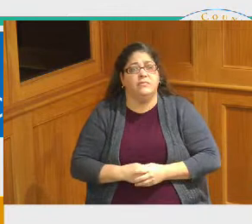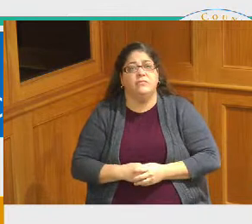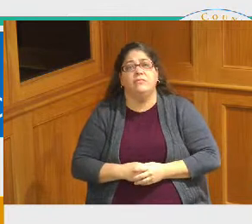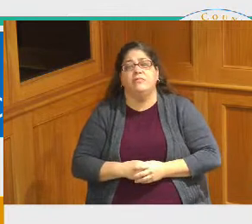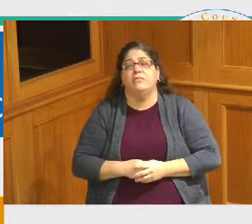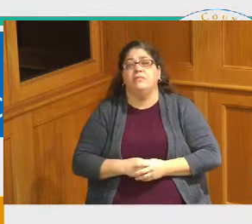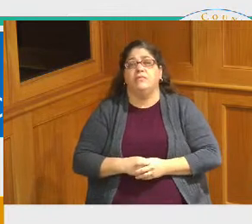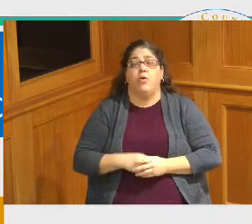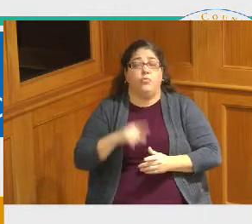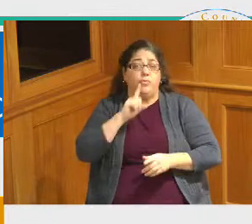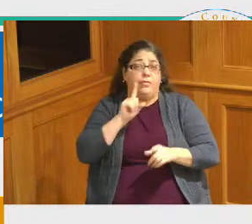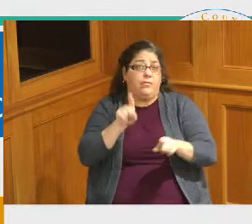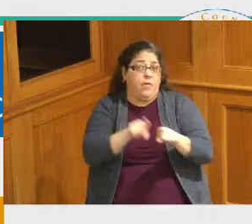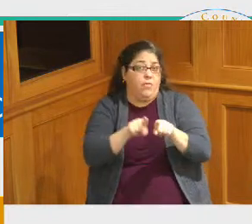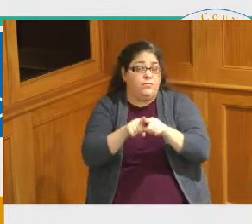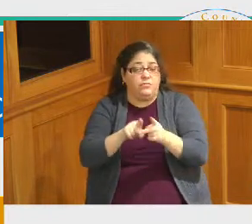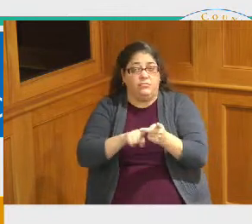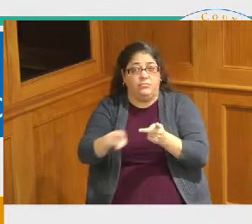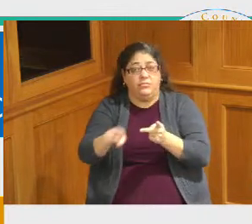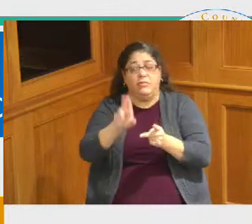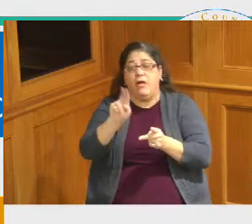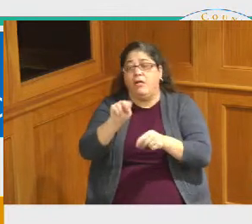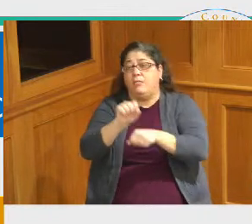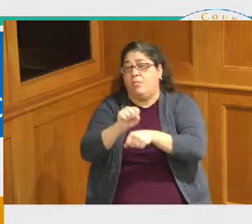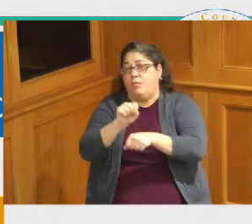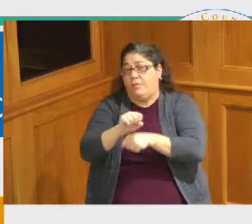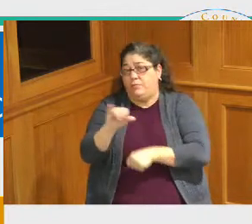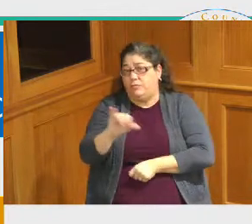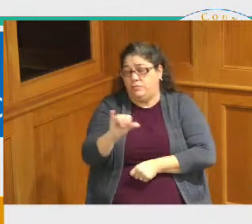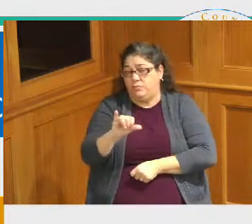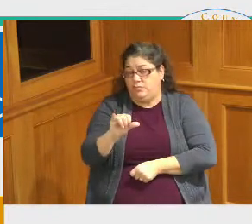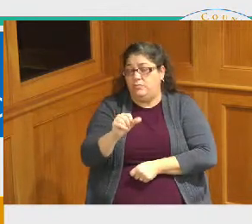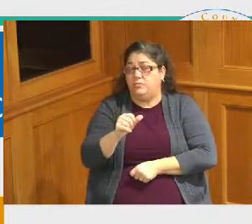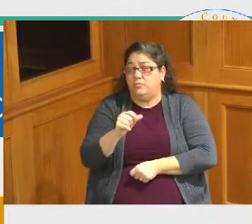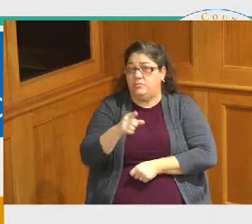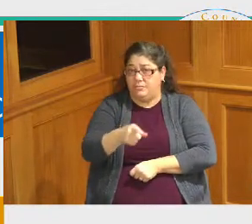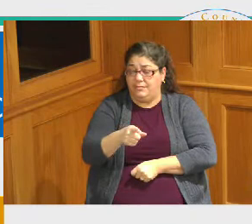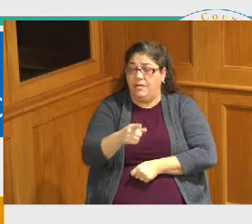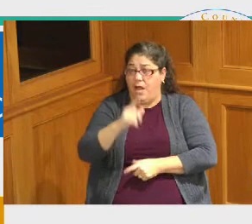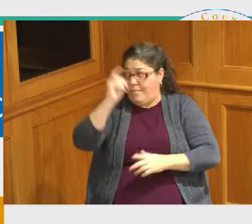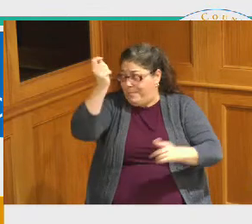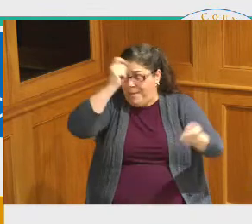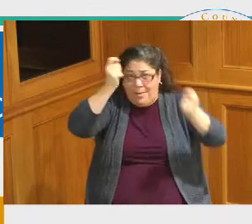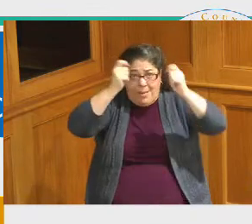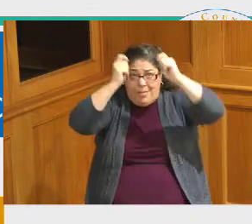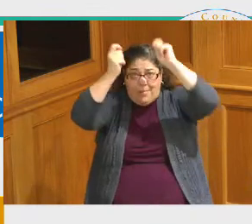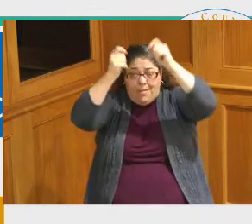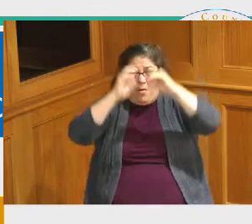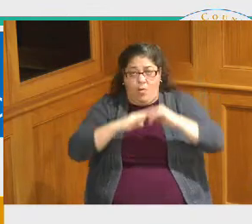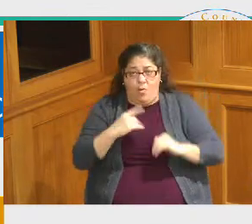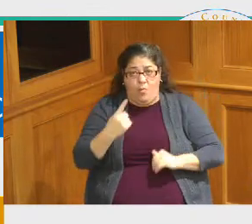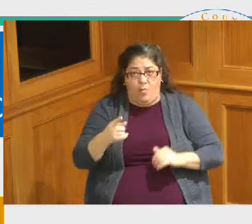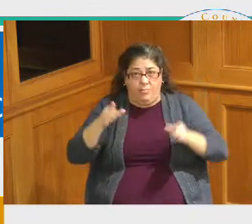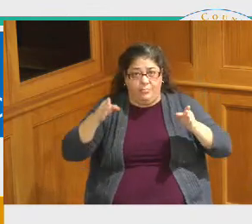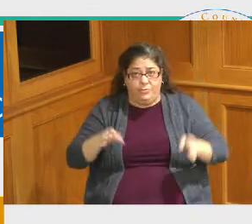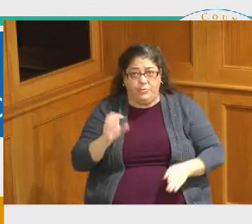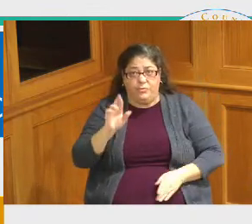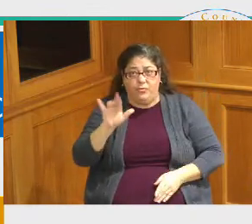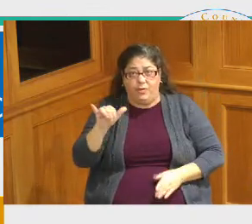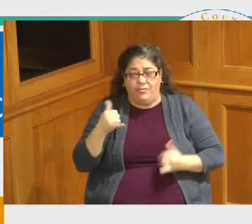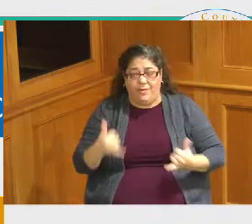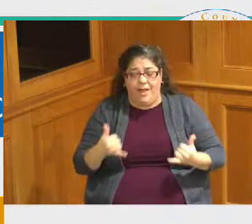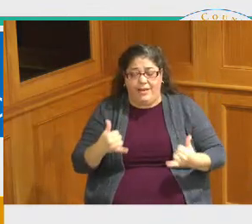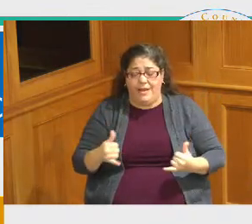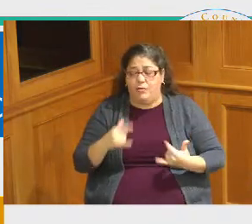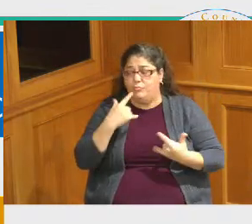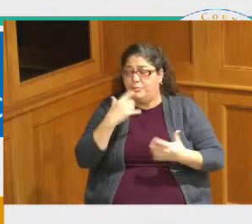processing unemployment. She's currently doing that work, and it's really work